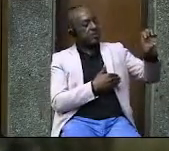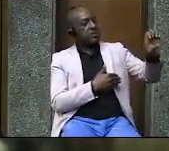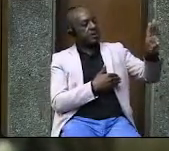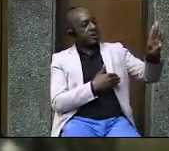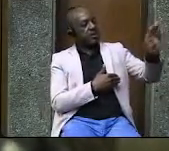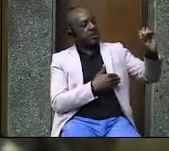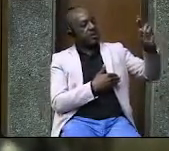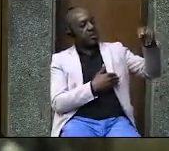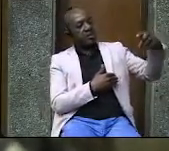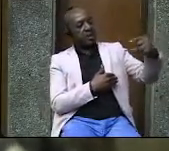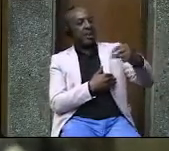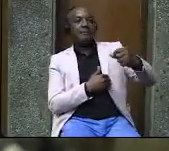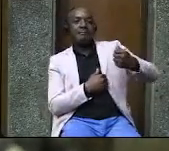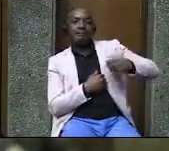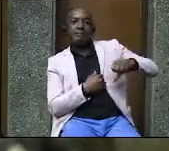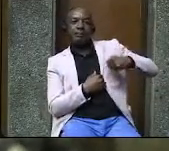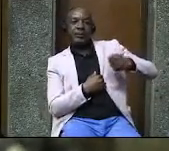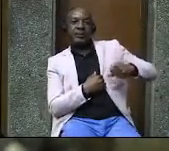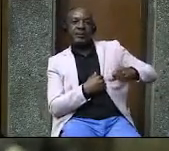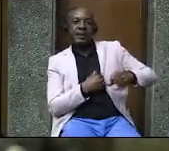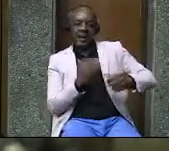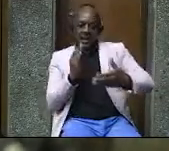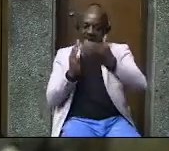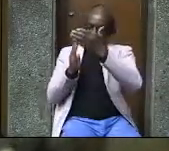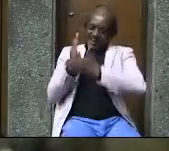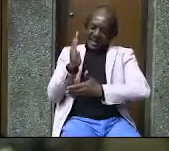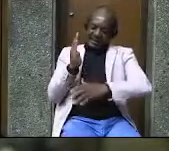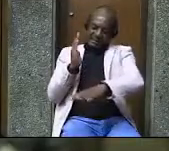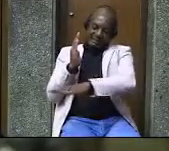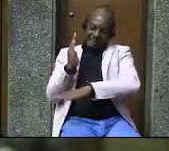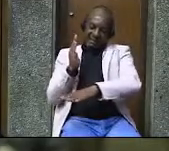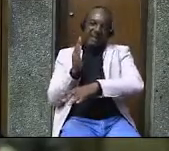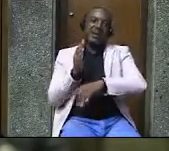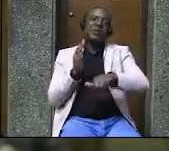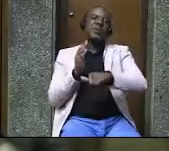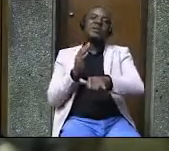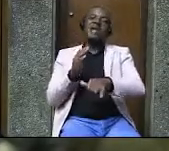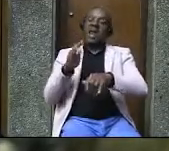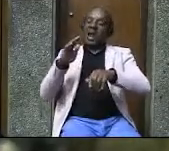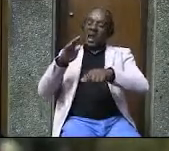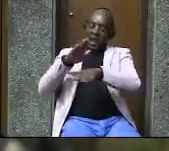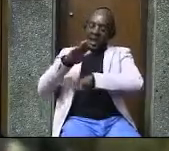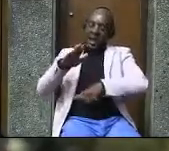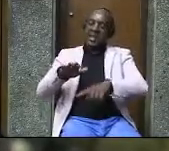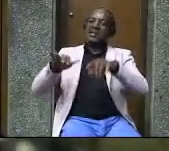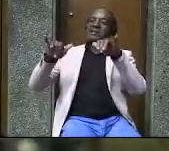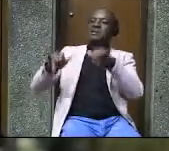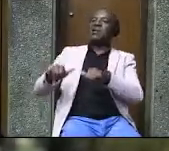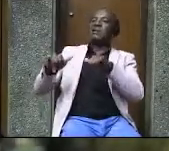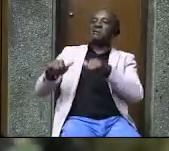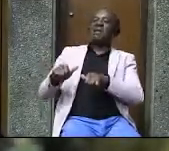lapho esihlalele. Lapho ngokuthi mhlawumbe le factory ingakhiwa, ake sibe ne factory nathi